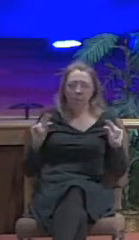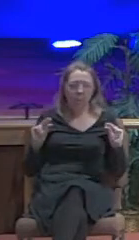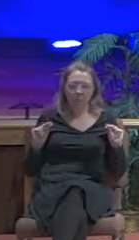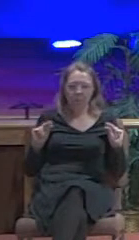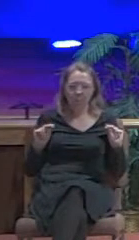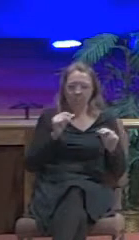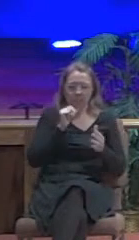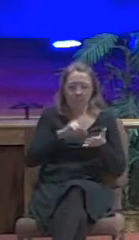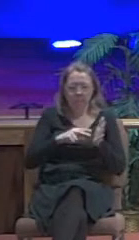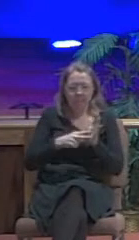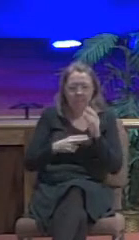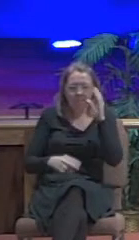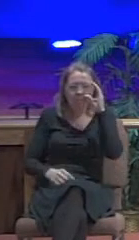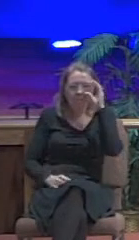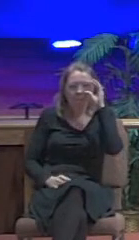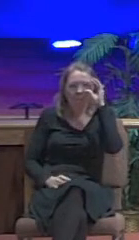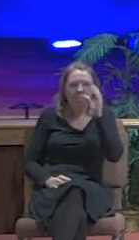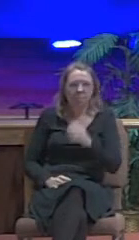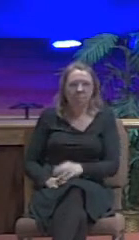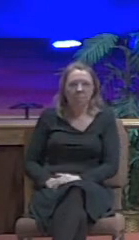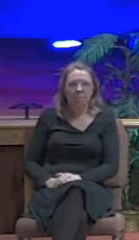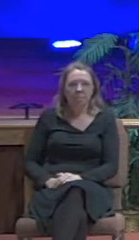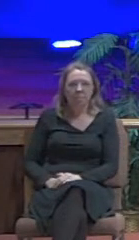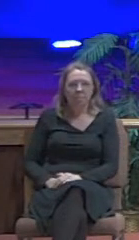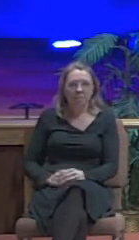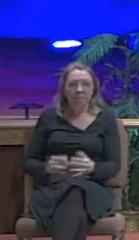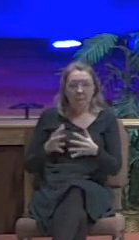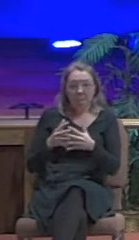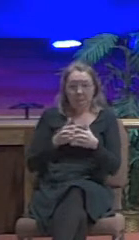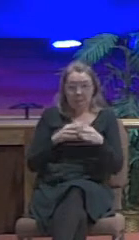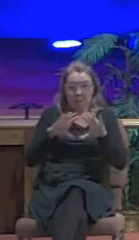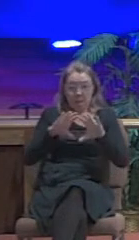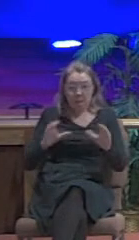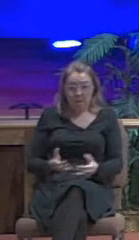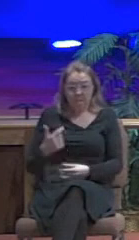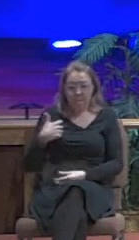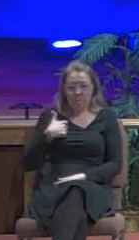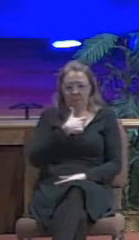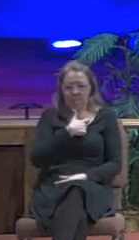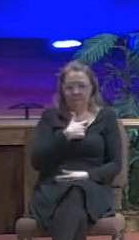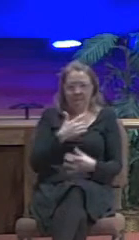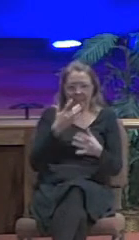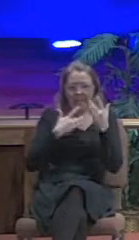But we've lacked submission in America. We've replaced submission